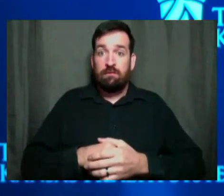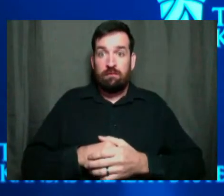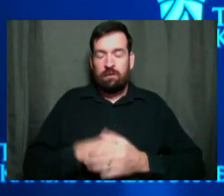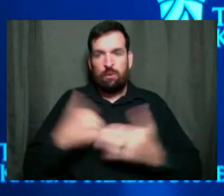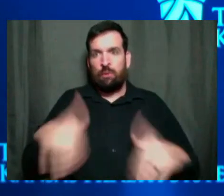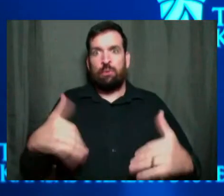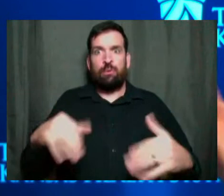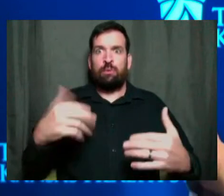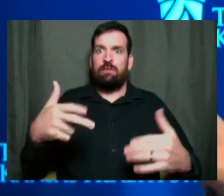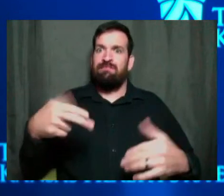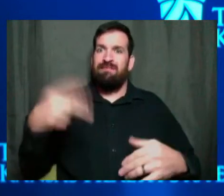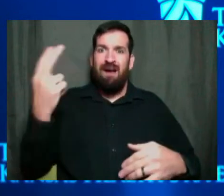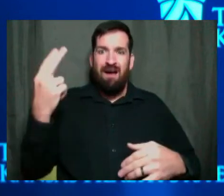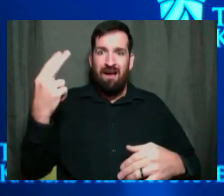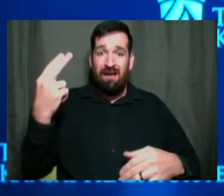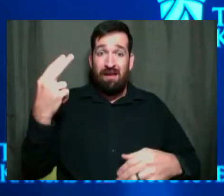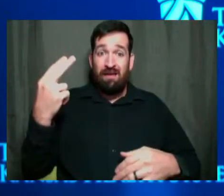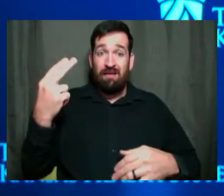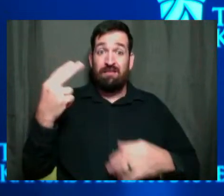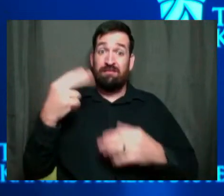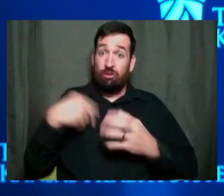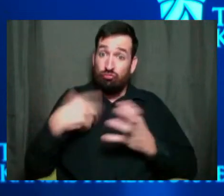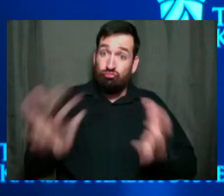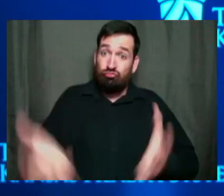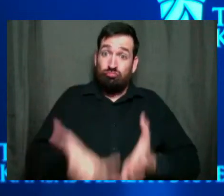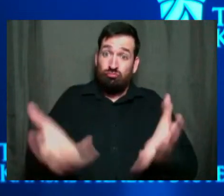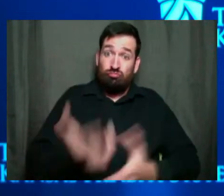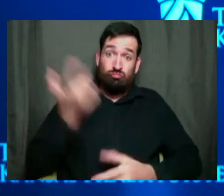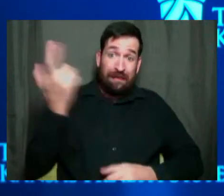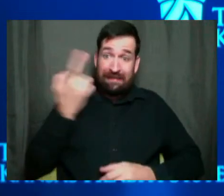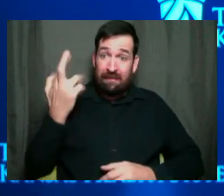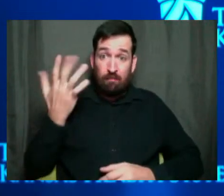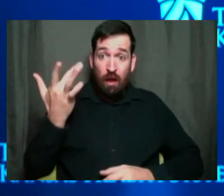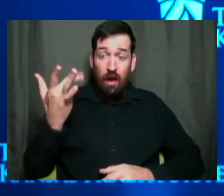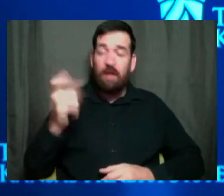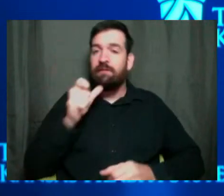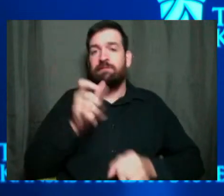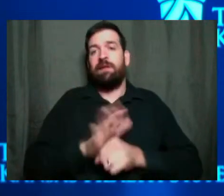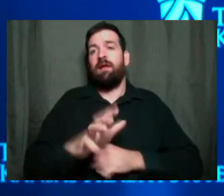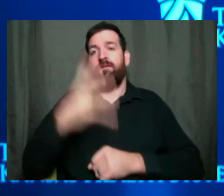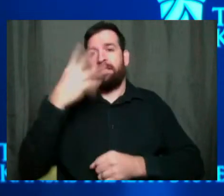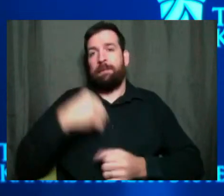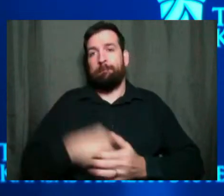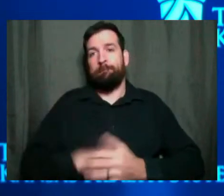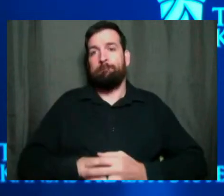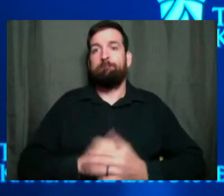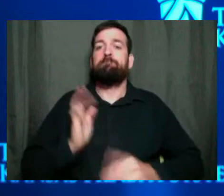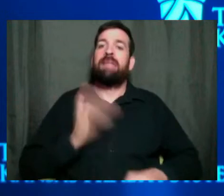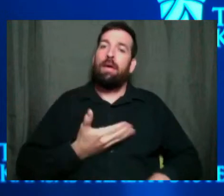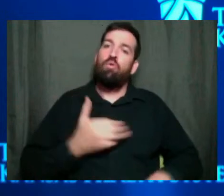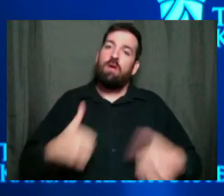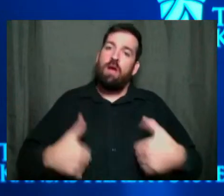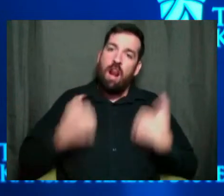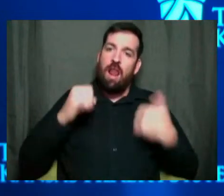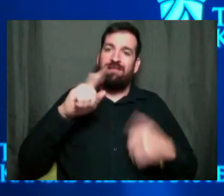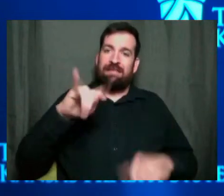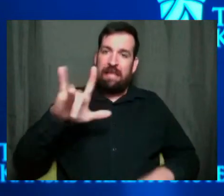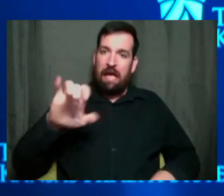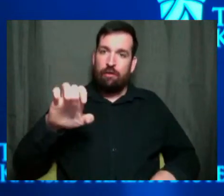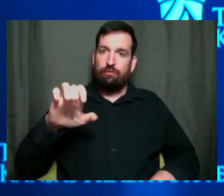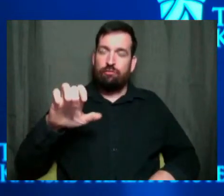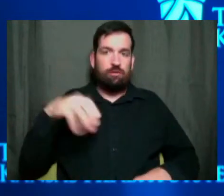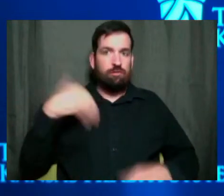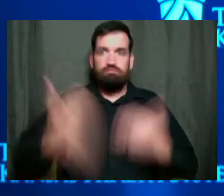high. And some driver of that, I think, is a lack of sleep, because our lifestyle is so geared to go, and